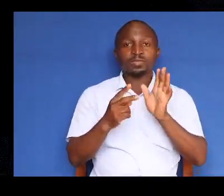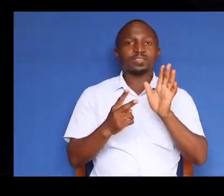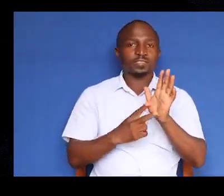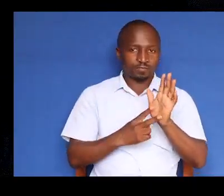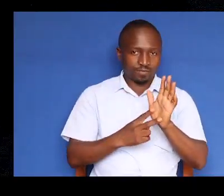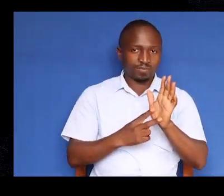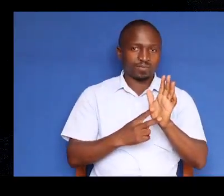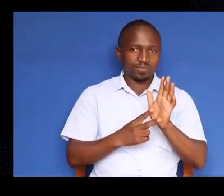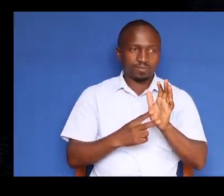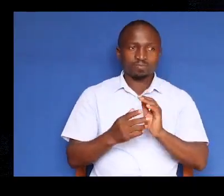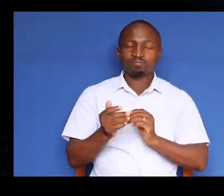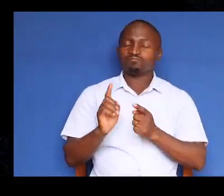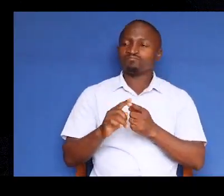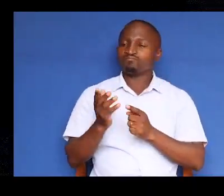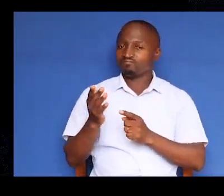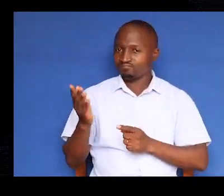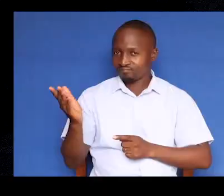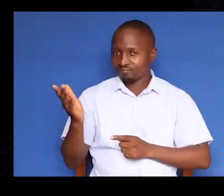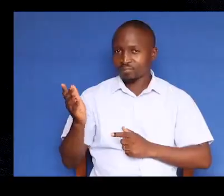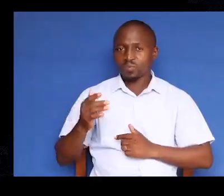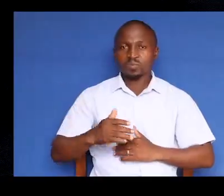0.7 and something.